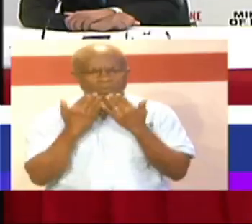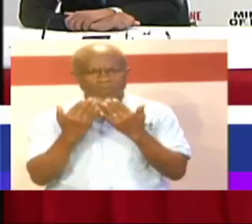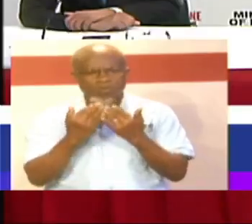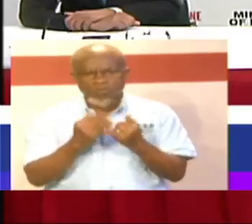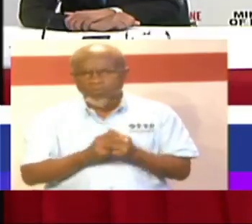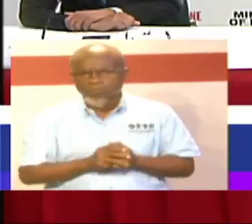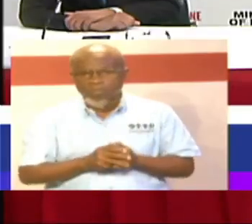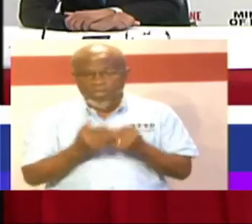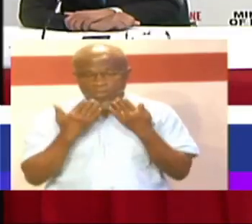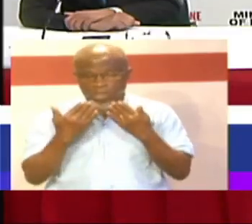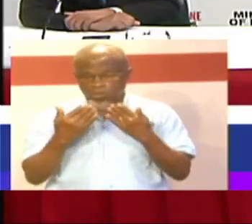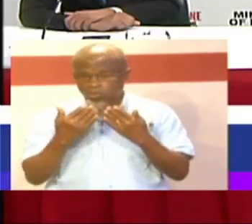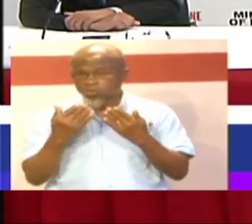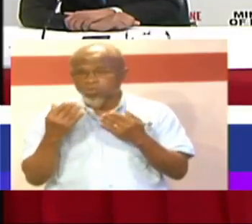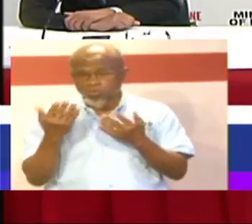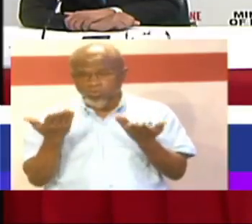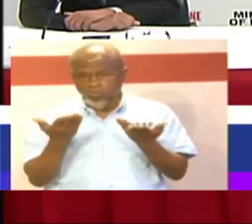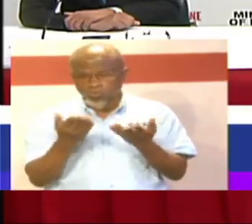Thank you, Ms. Campbell.